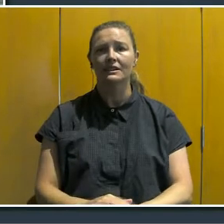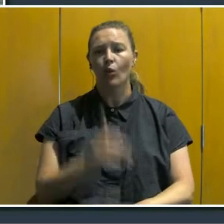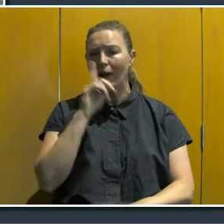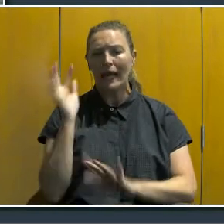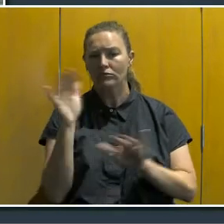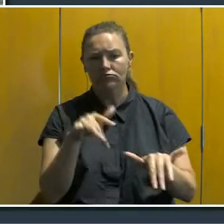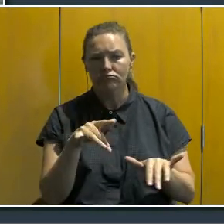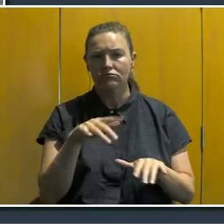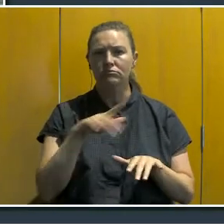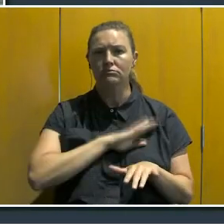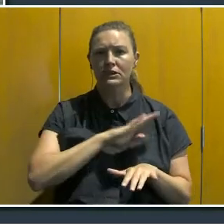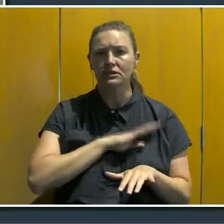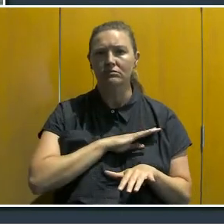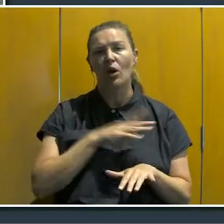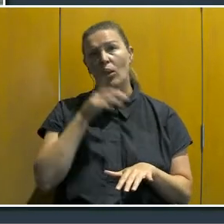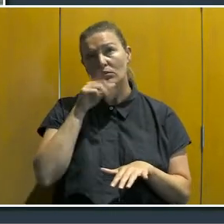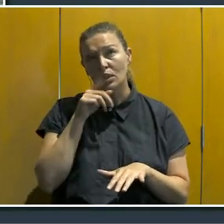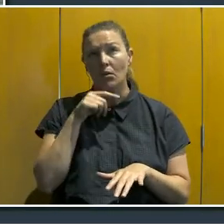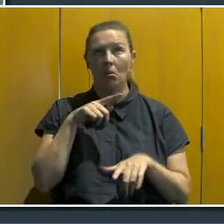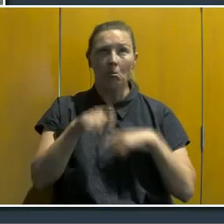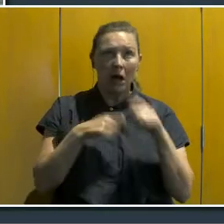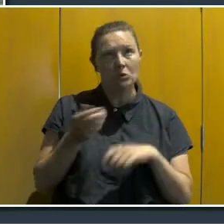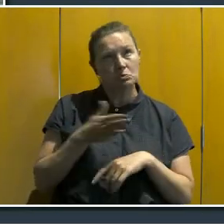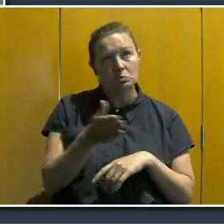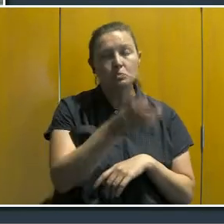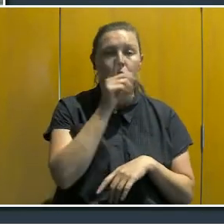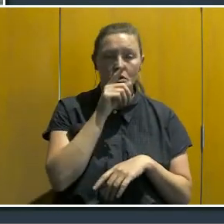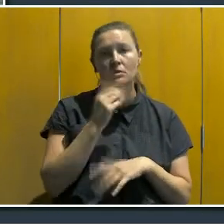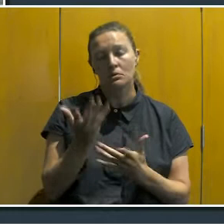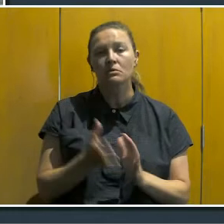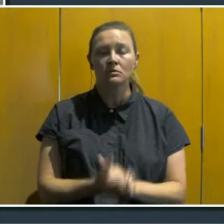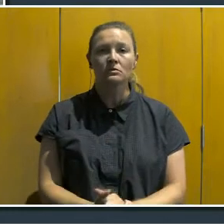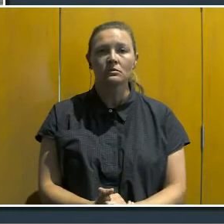to. I suppose we can get on our push bikes, which is not so bad.